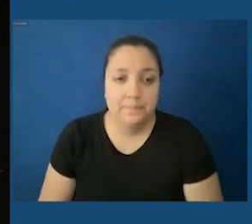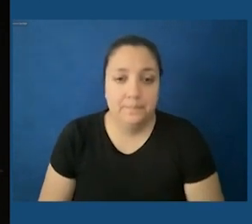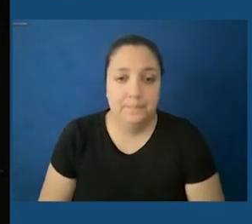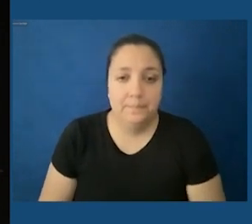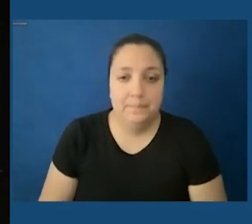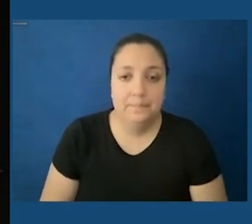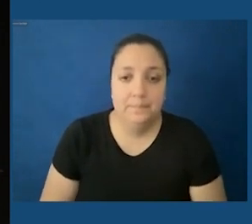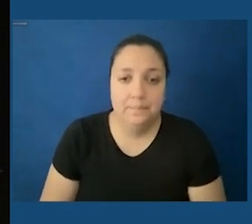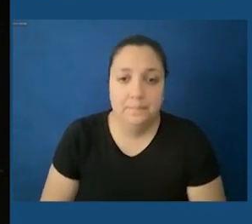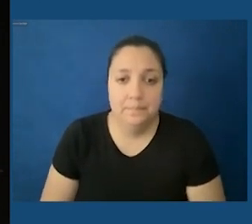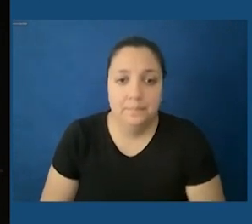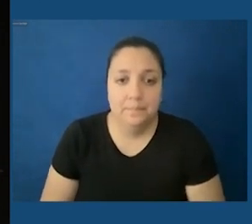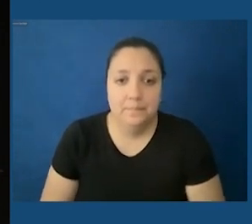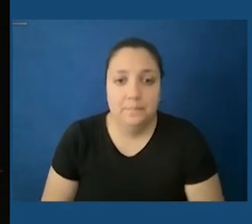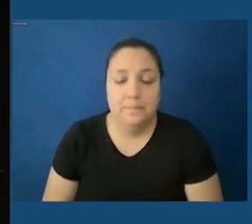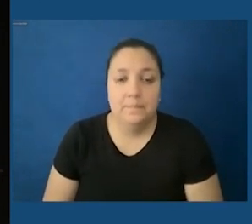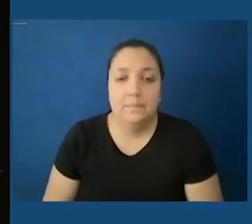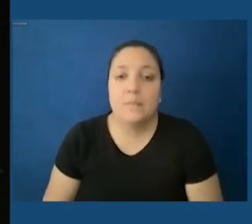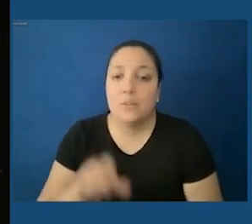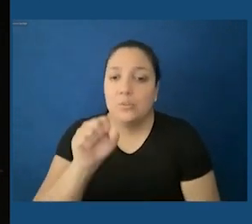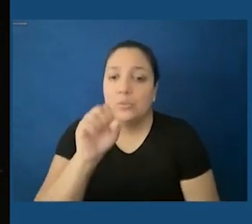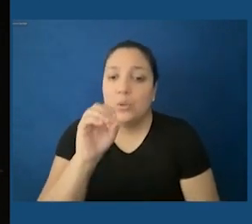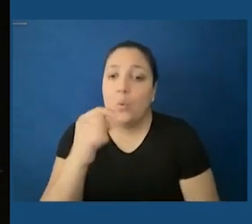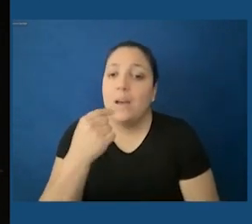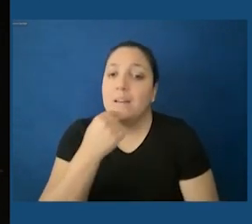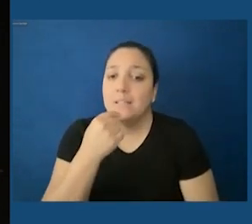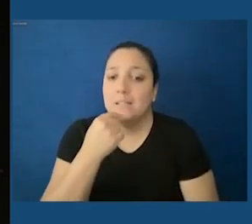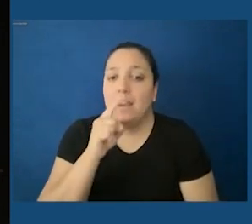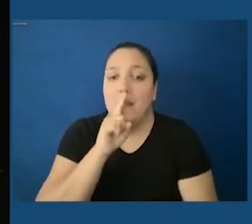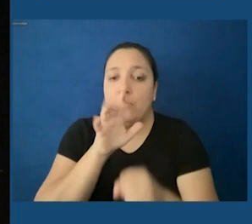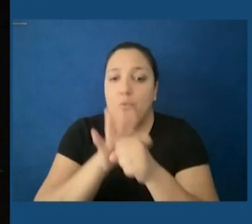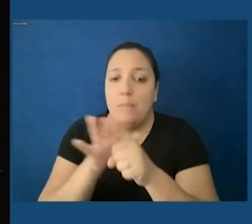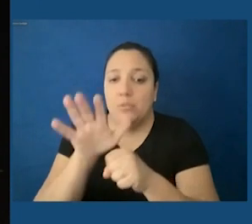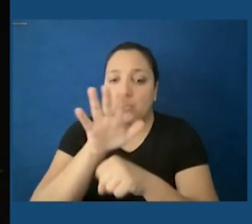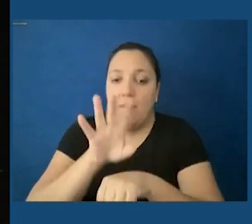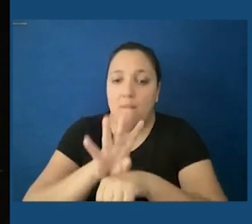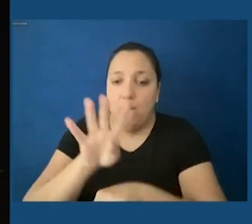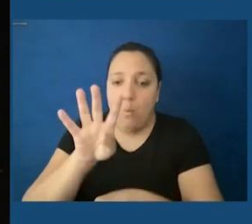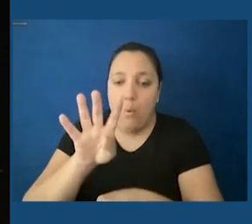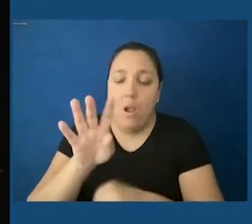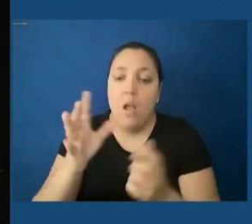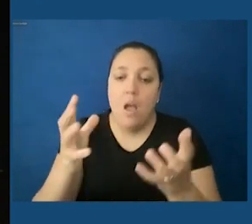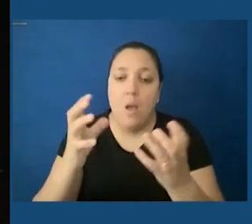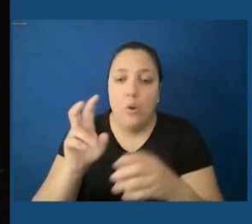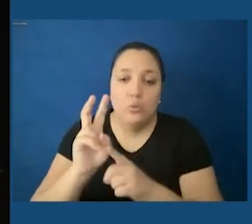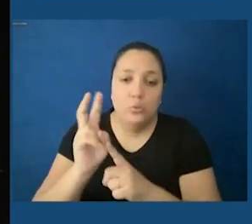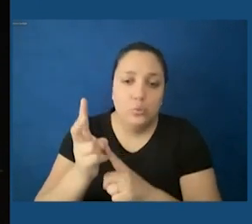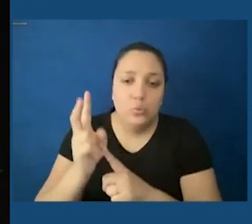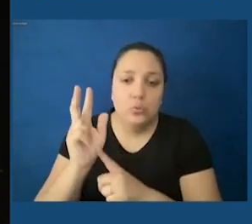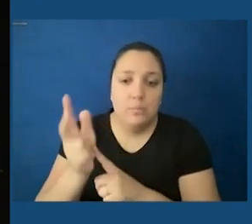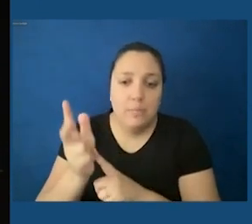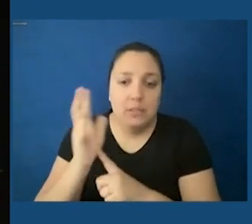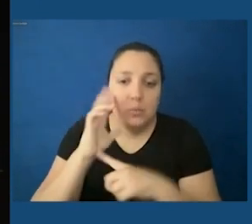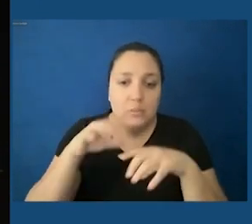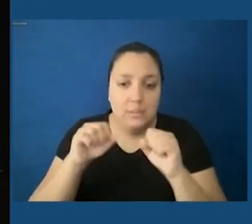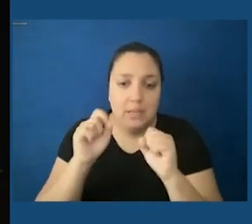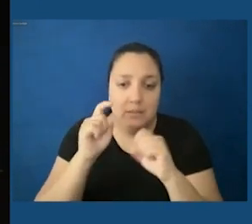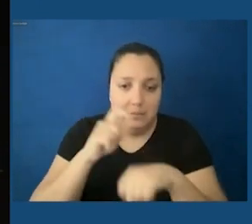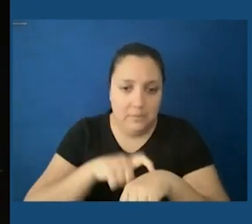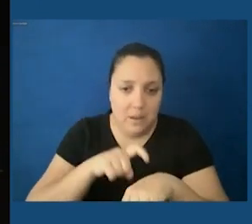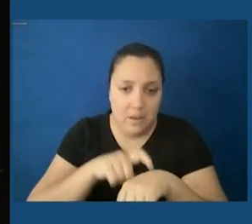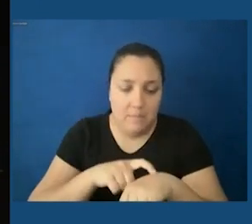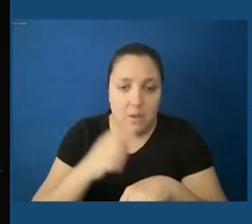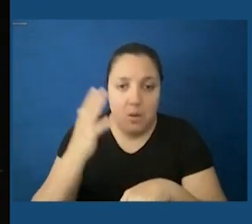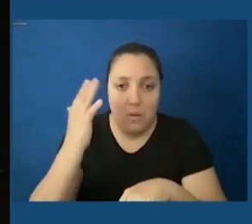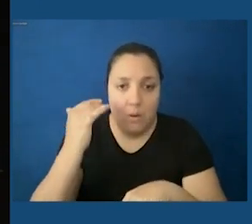So I promise we'll be done just about 4. I do want to take about 2-3 minutes, and then we'll be done, because I want to follow